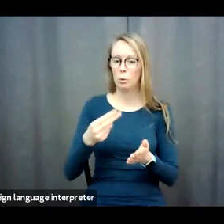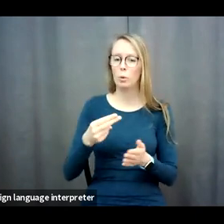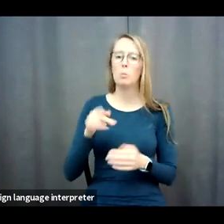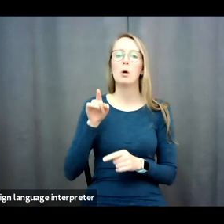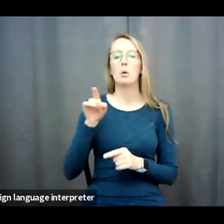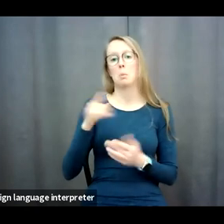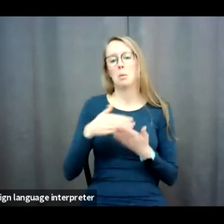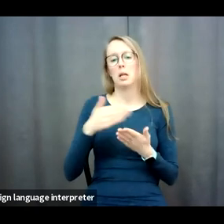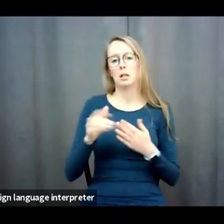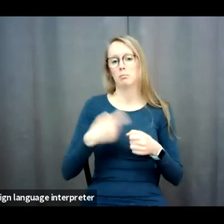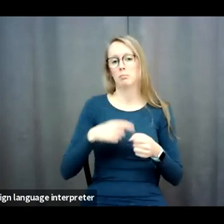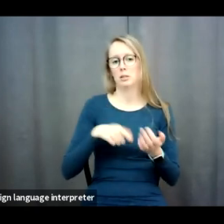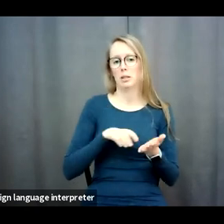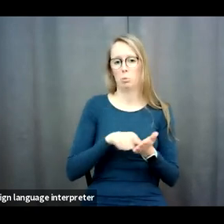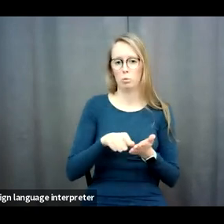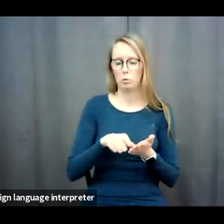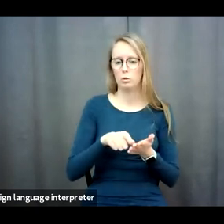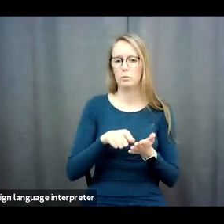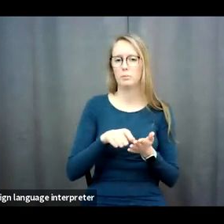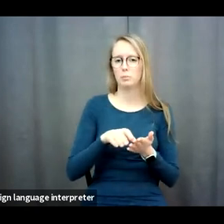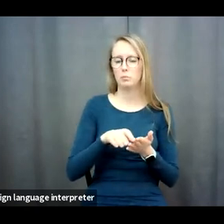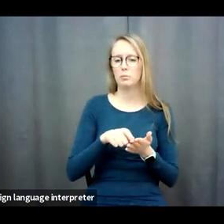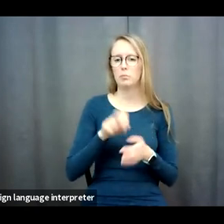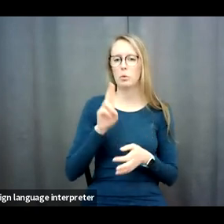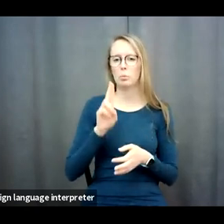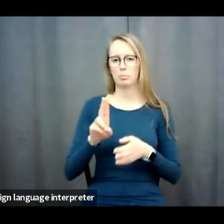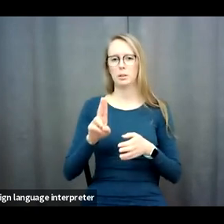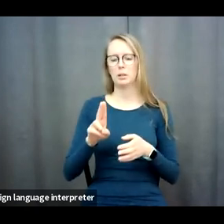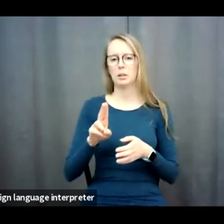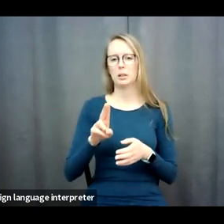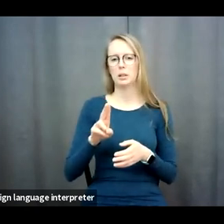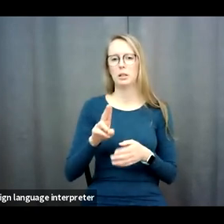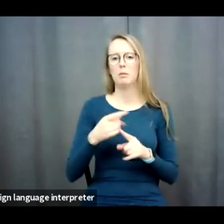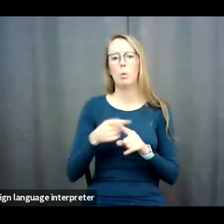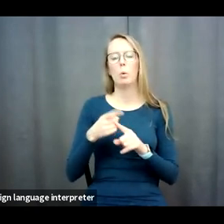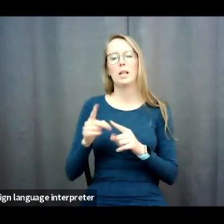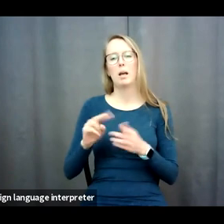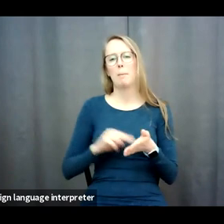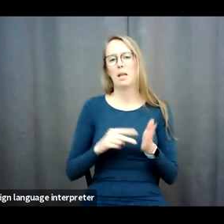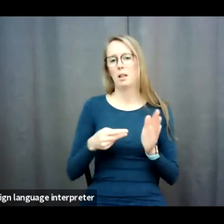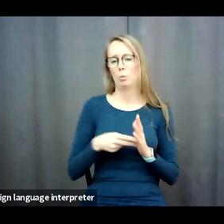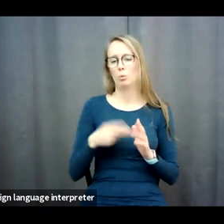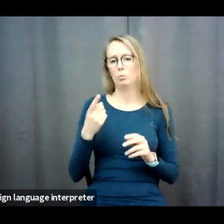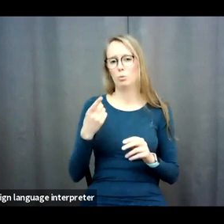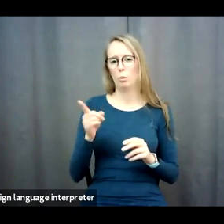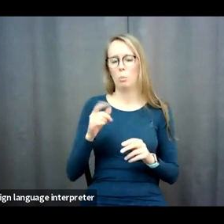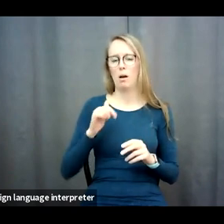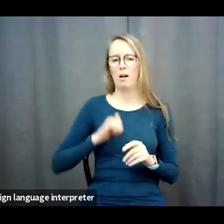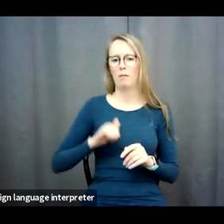the report and really about some of the methodologies that they used